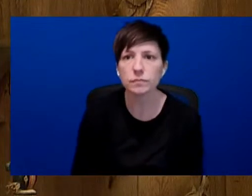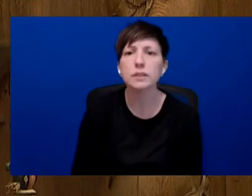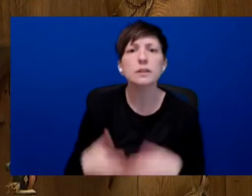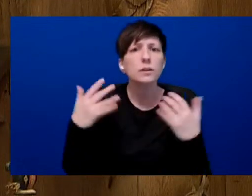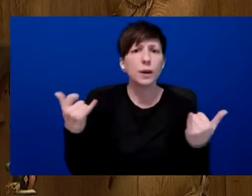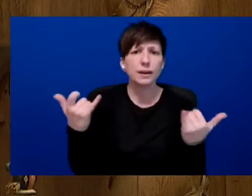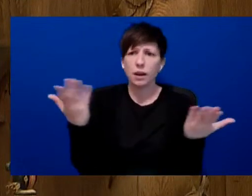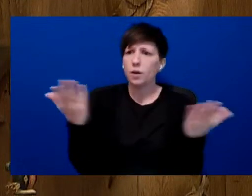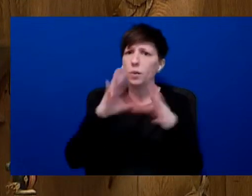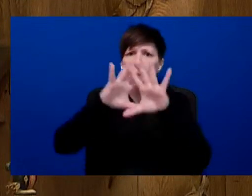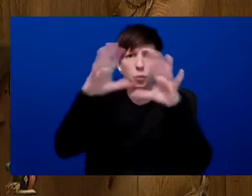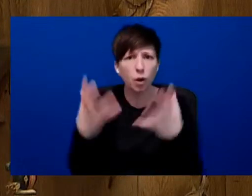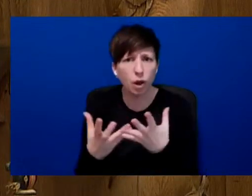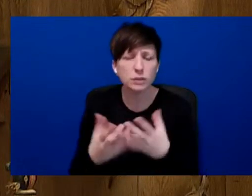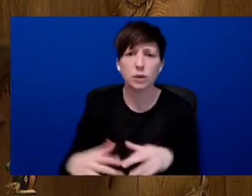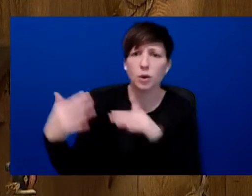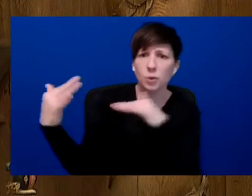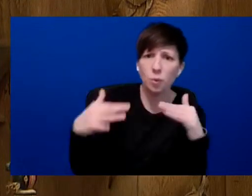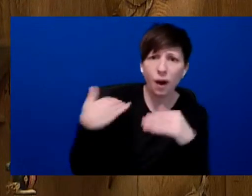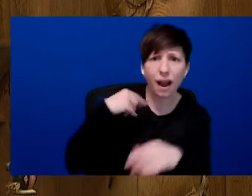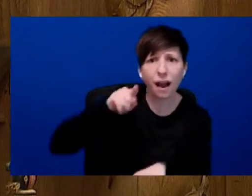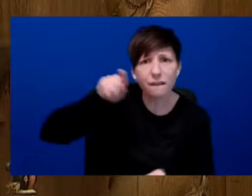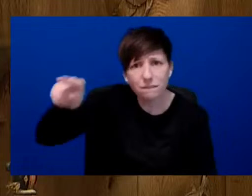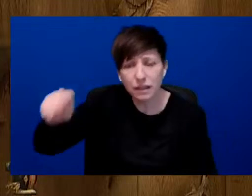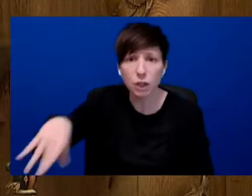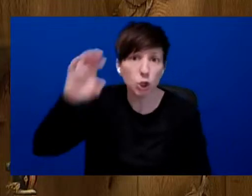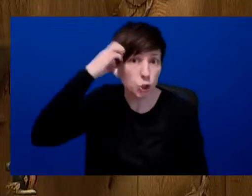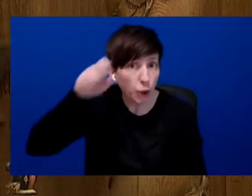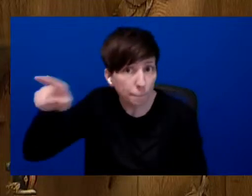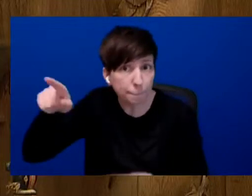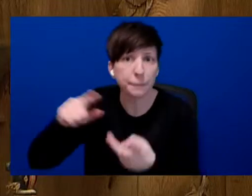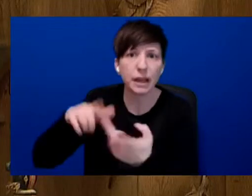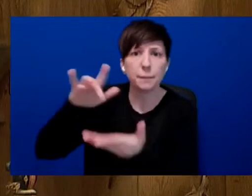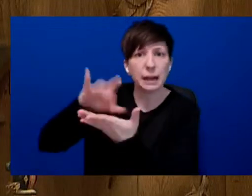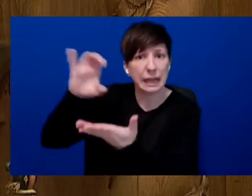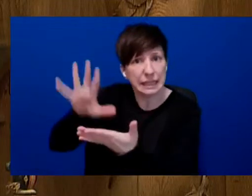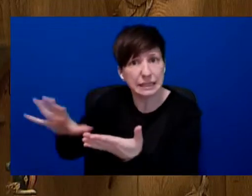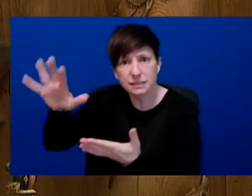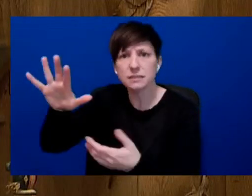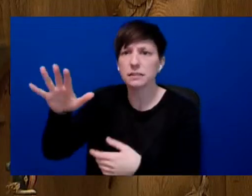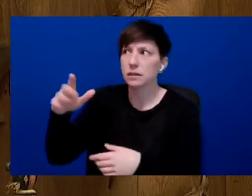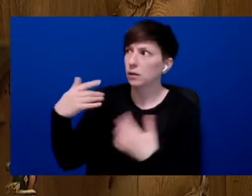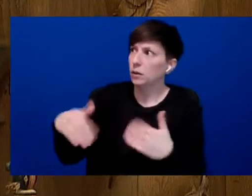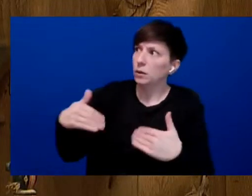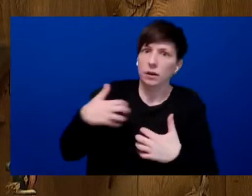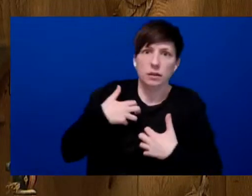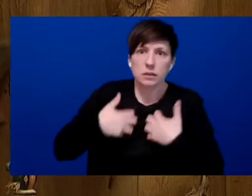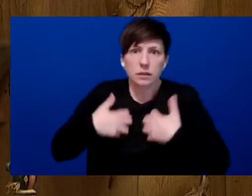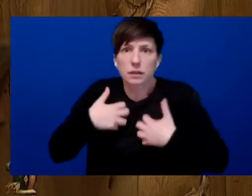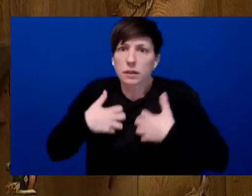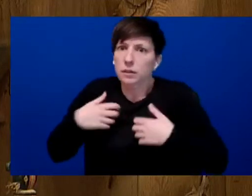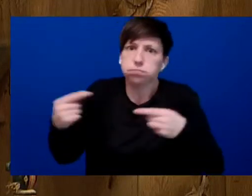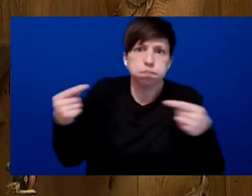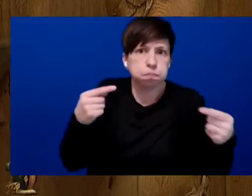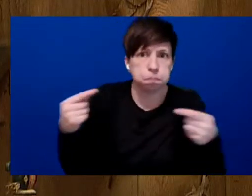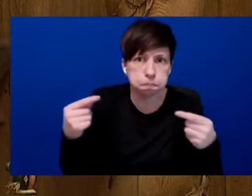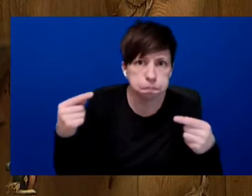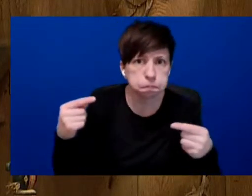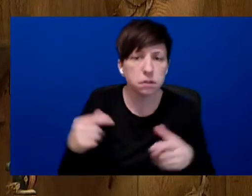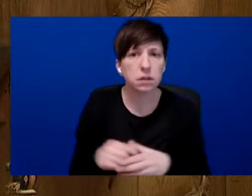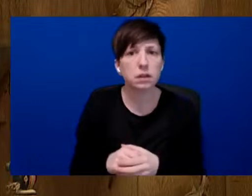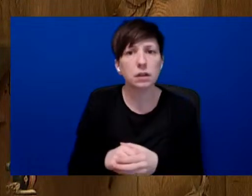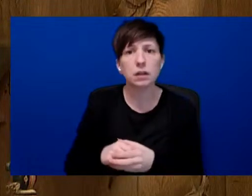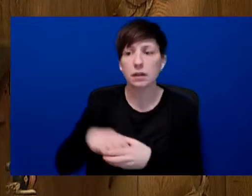Europe and the Middle East are creating tensions around the world and here at home. Democratic norms and principles are being